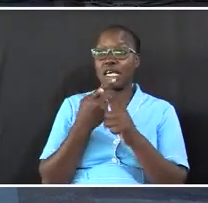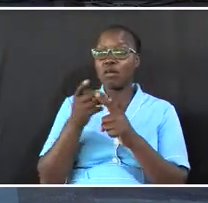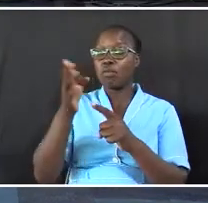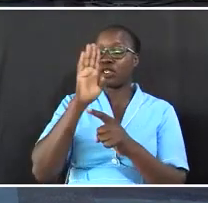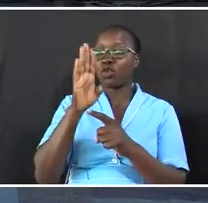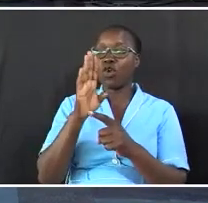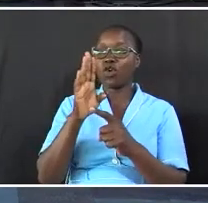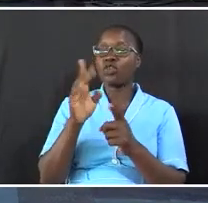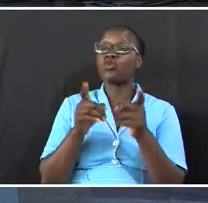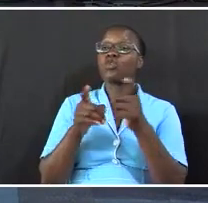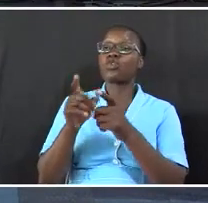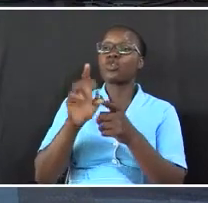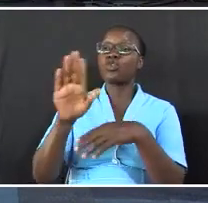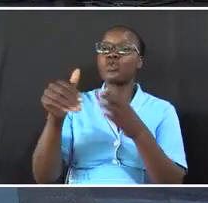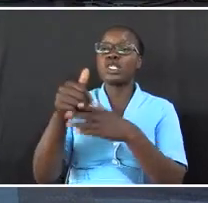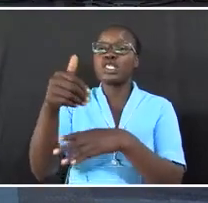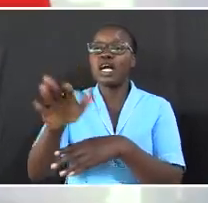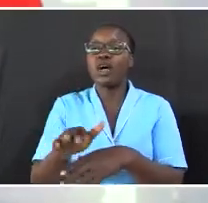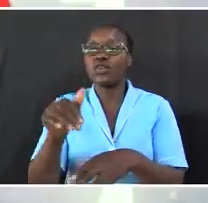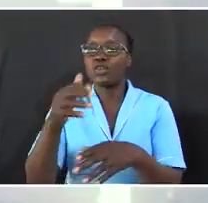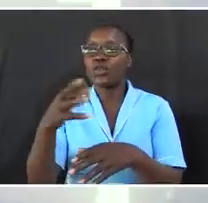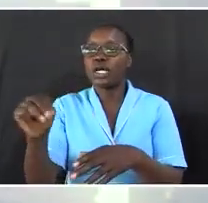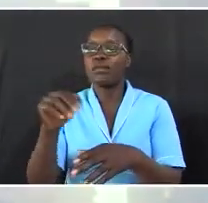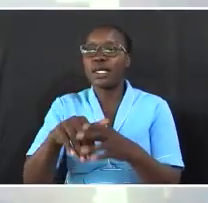reach out to them in love.